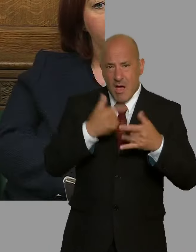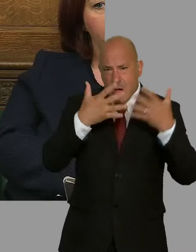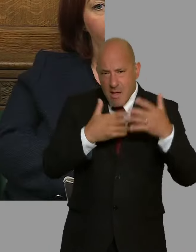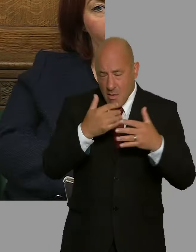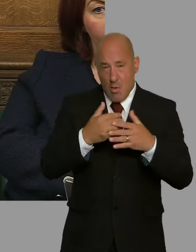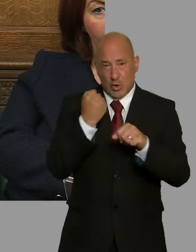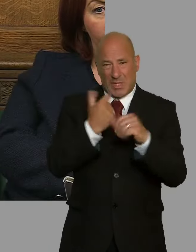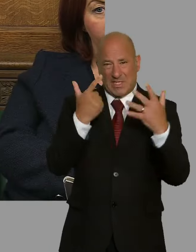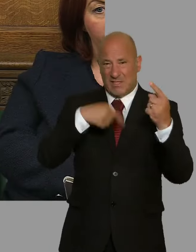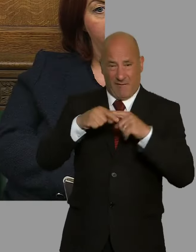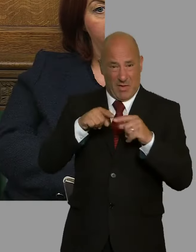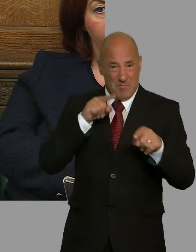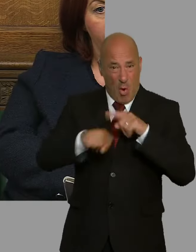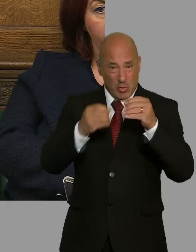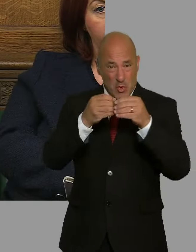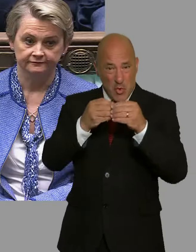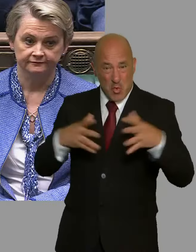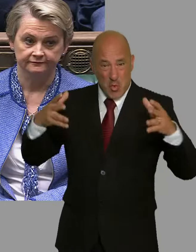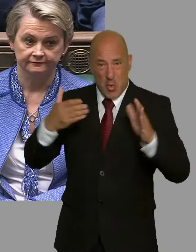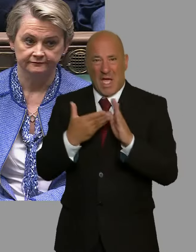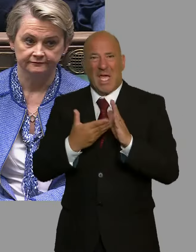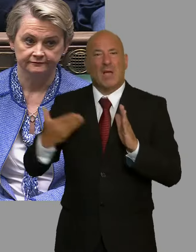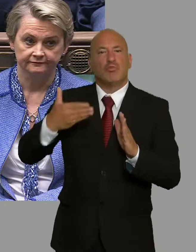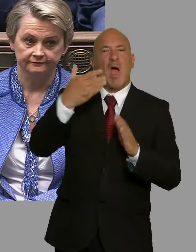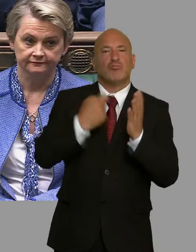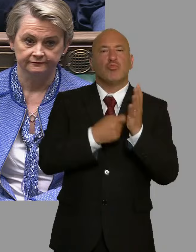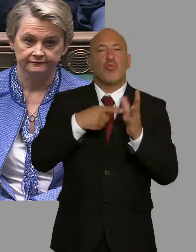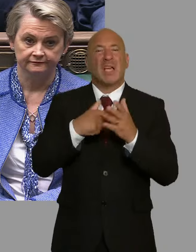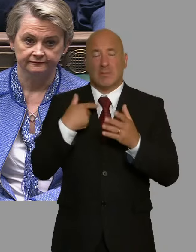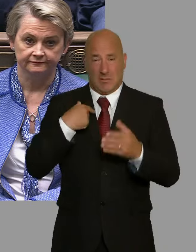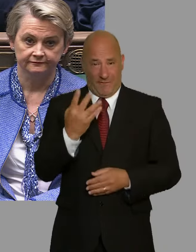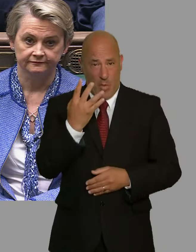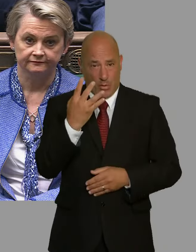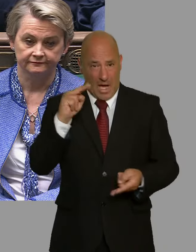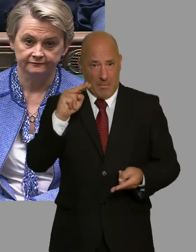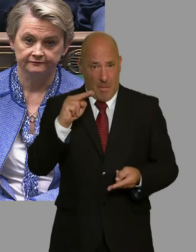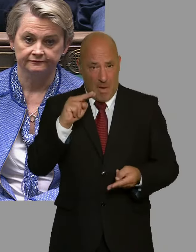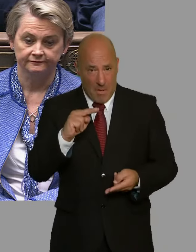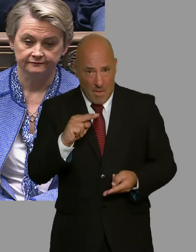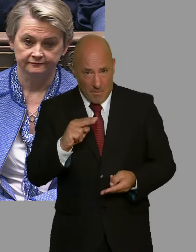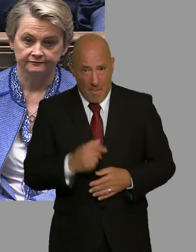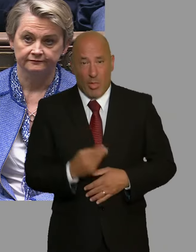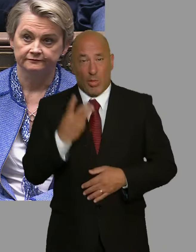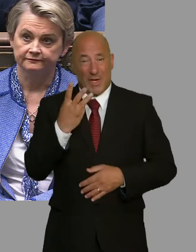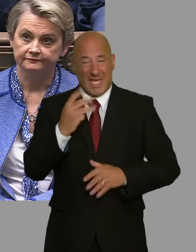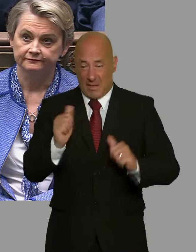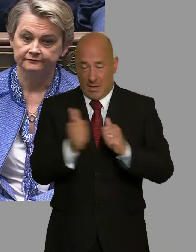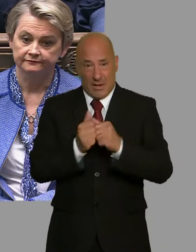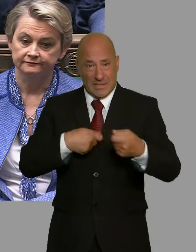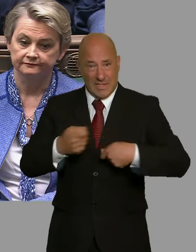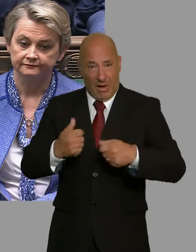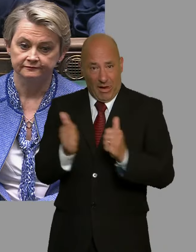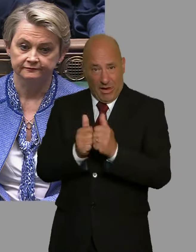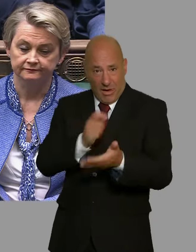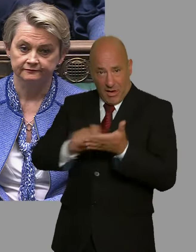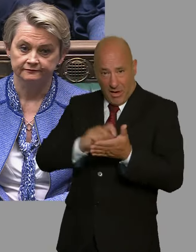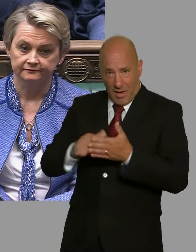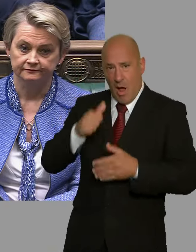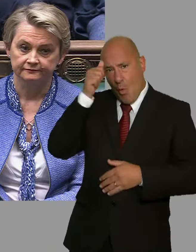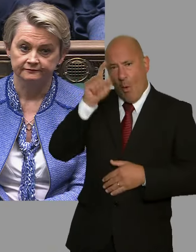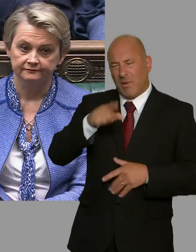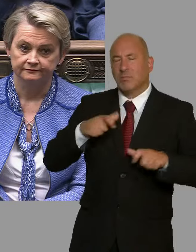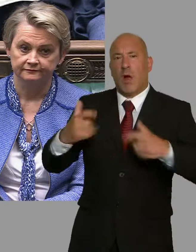make sure people feel those improvements in their days as their lives go forward. And that is why we want to